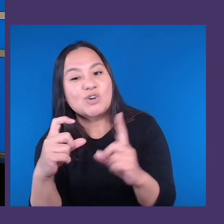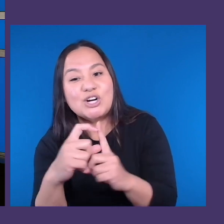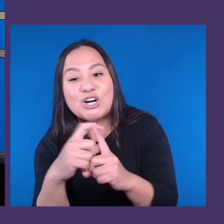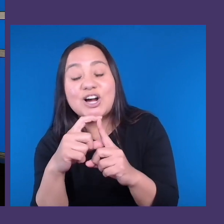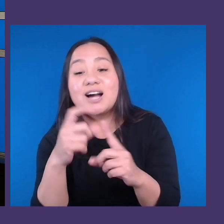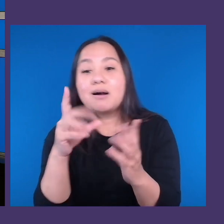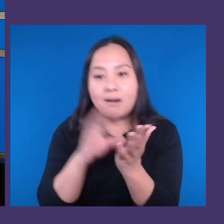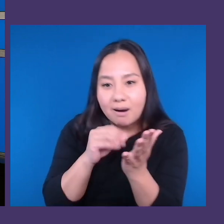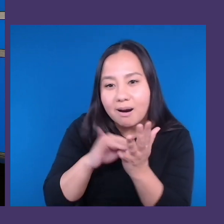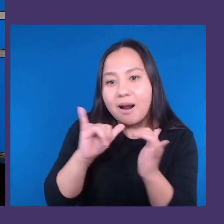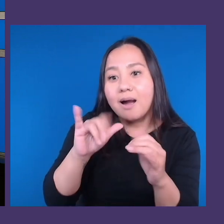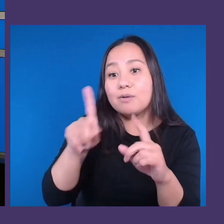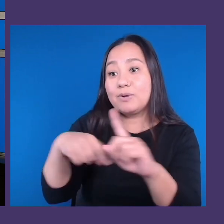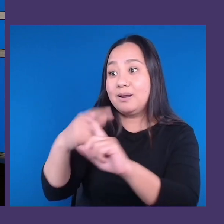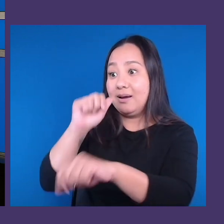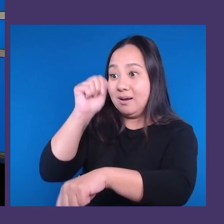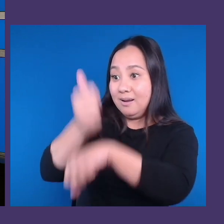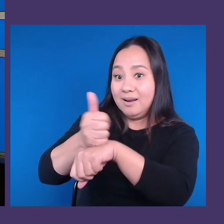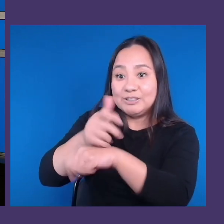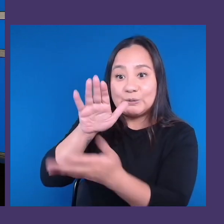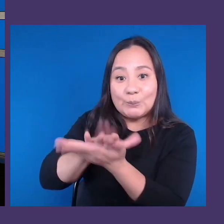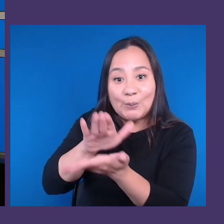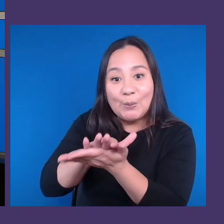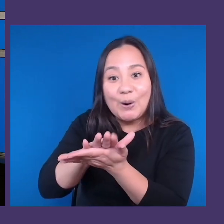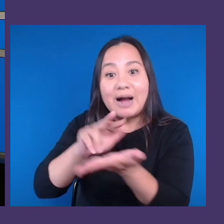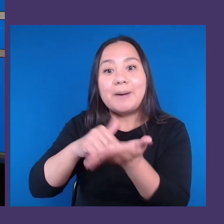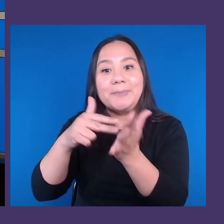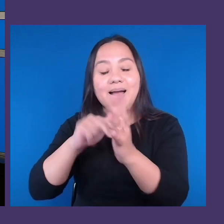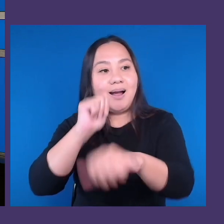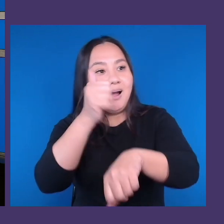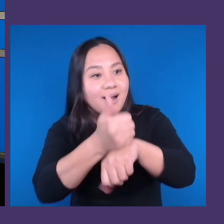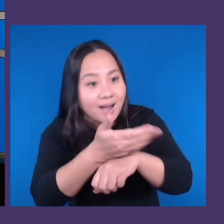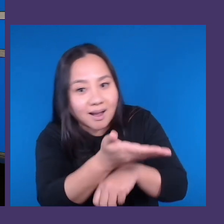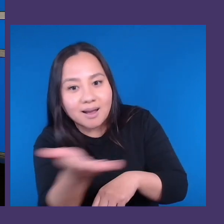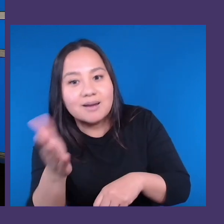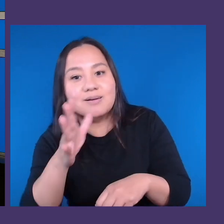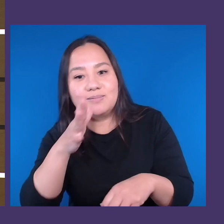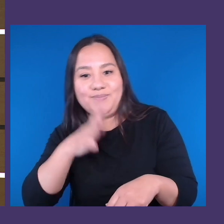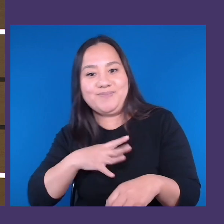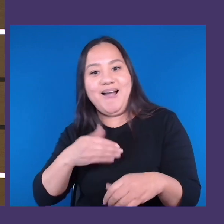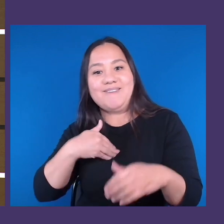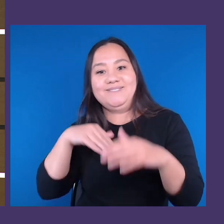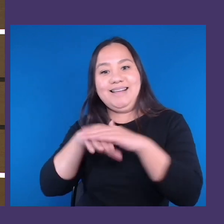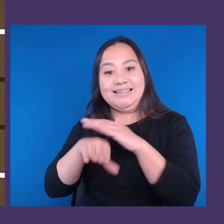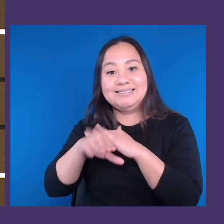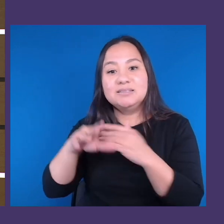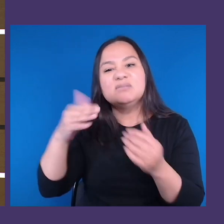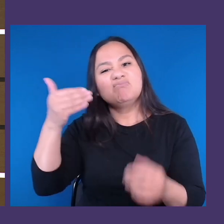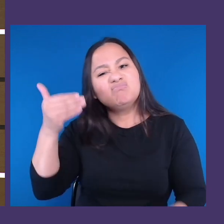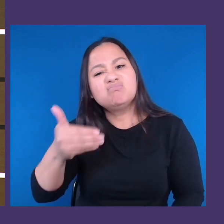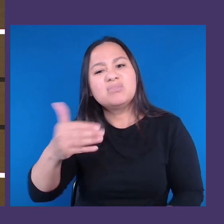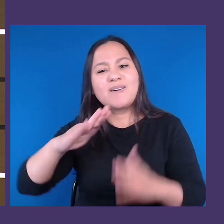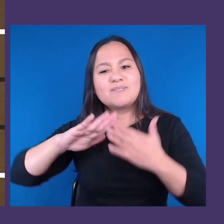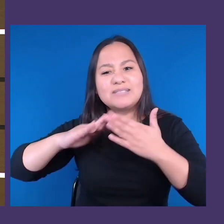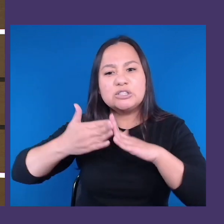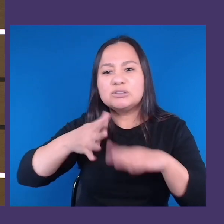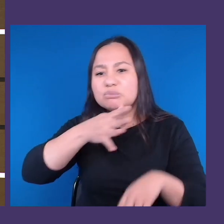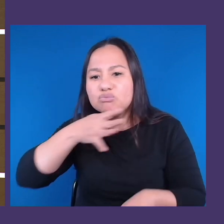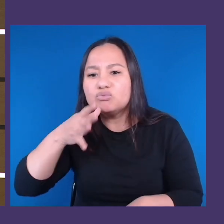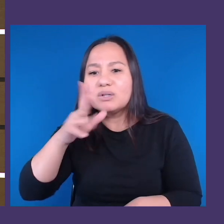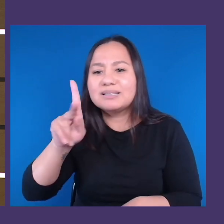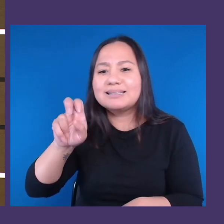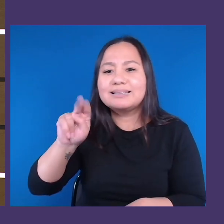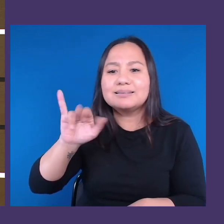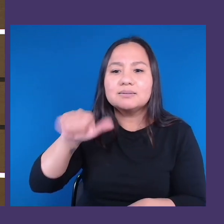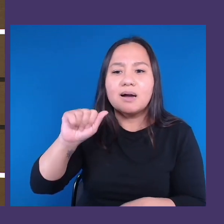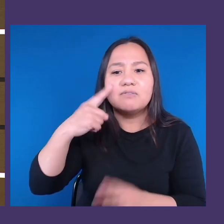these villages in rural Kenya, for example, where the women could sit down with a computer and then they could